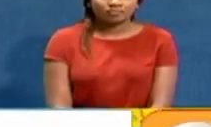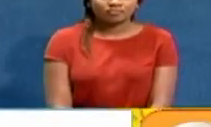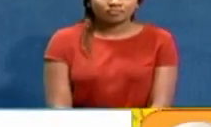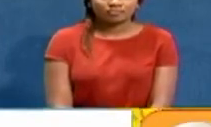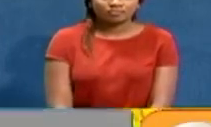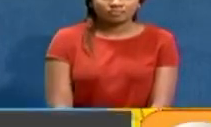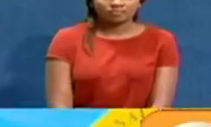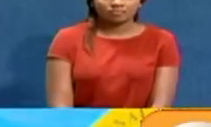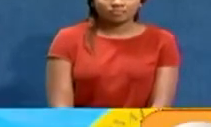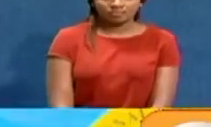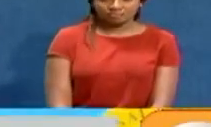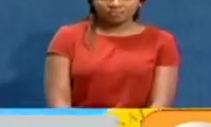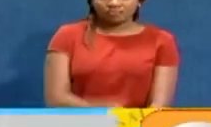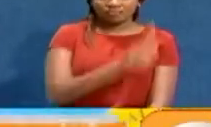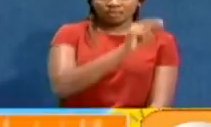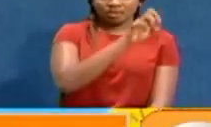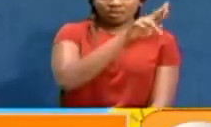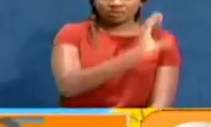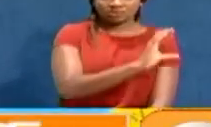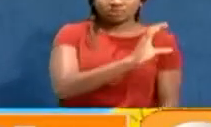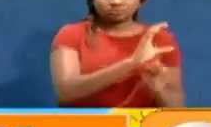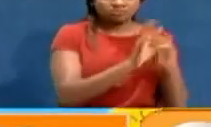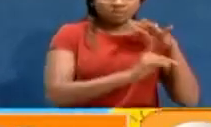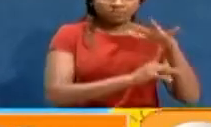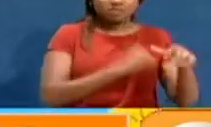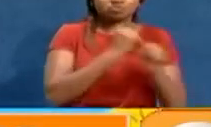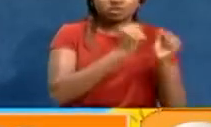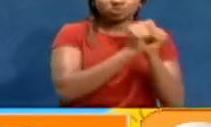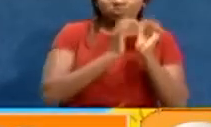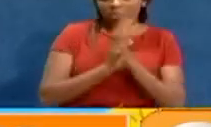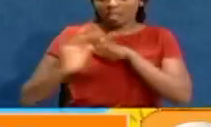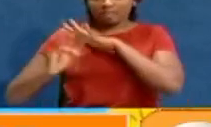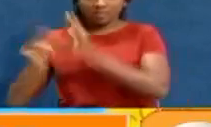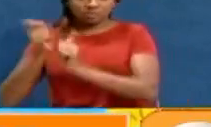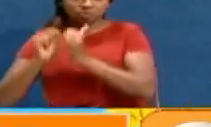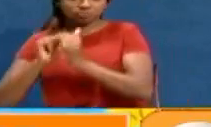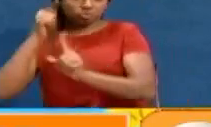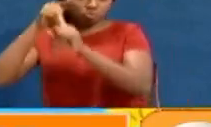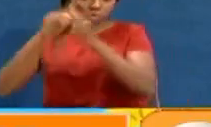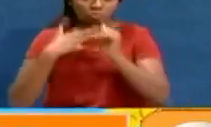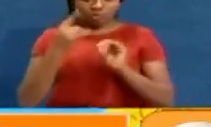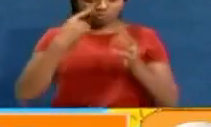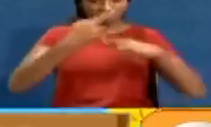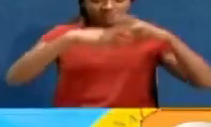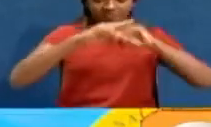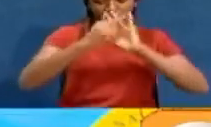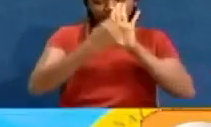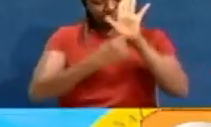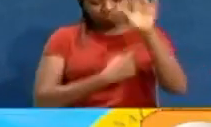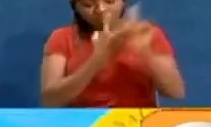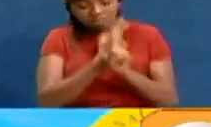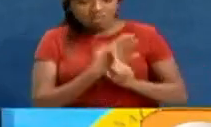Through the NERC, the ministry is engaging with teams from the Ministry of Sports to relook at those protocols to try and